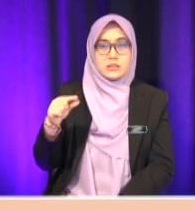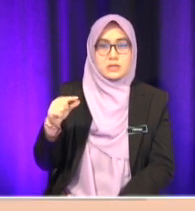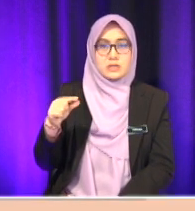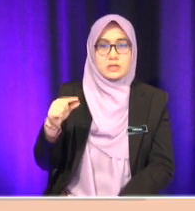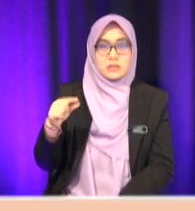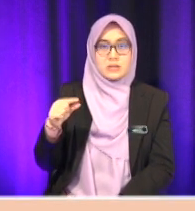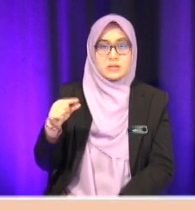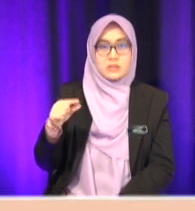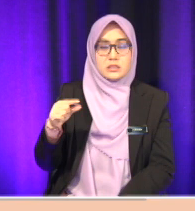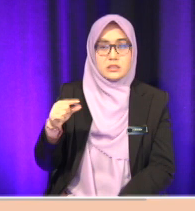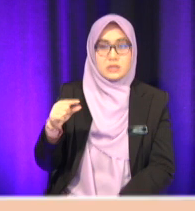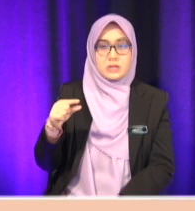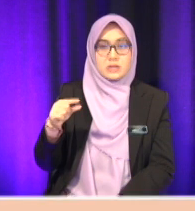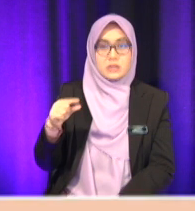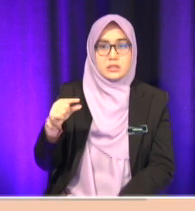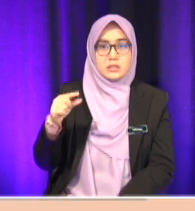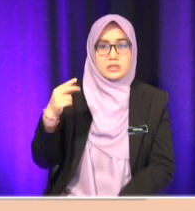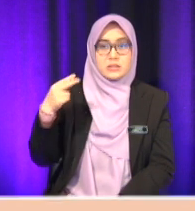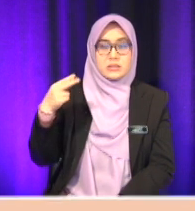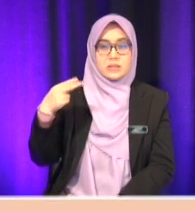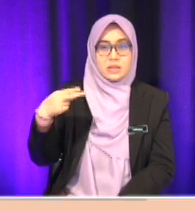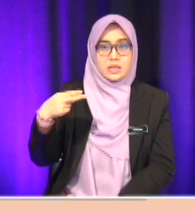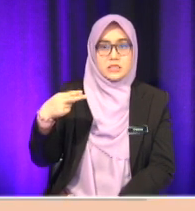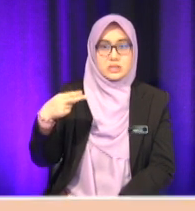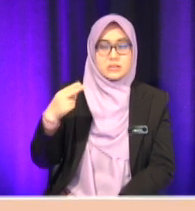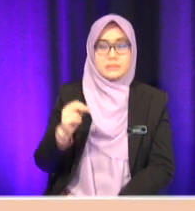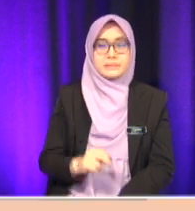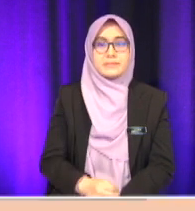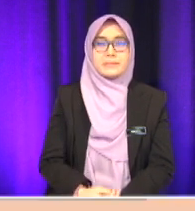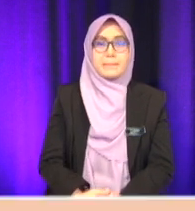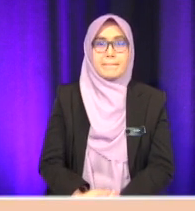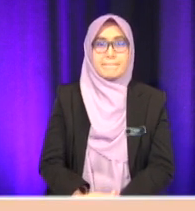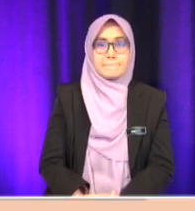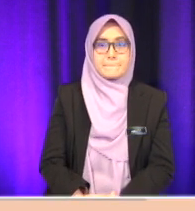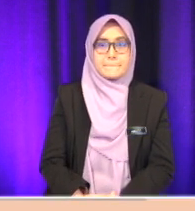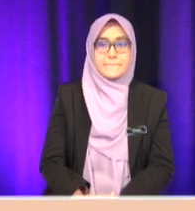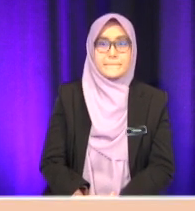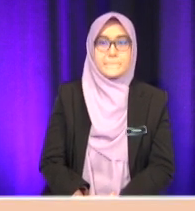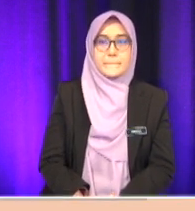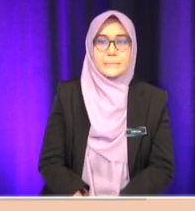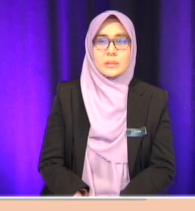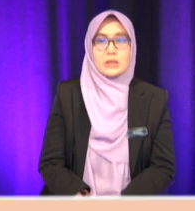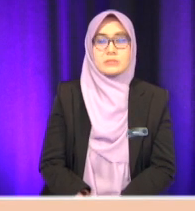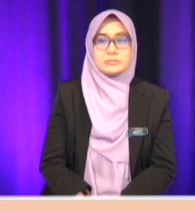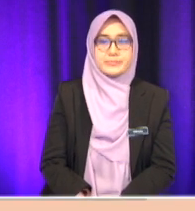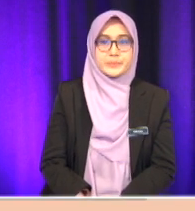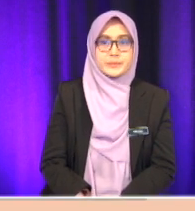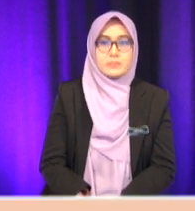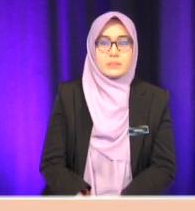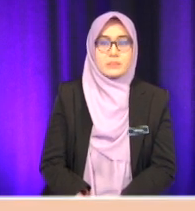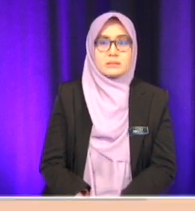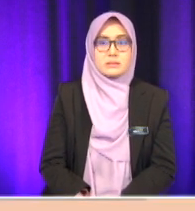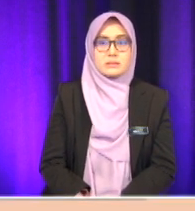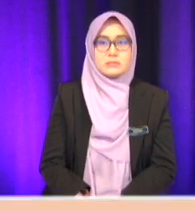things? Okay, positives here can be positive things, positive behavior, positive. Okay, so everything positive, or is